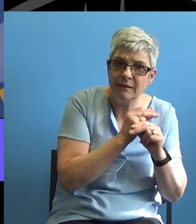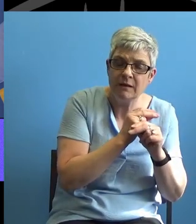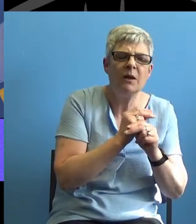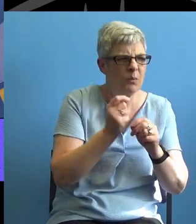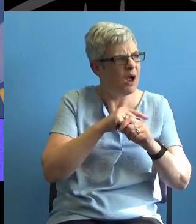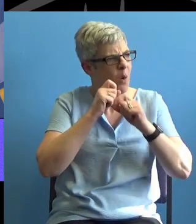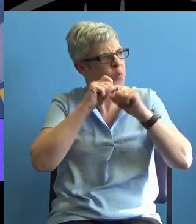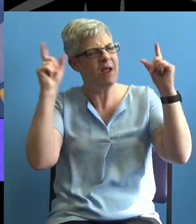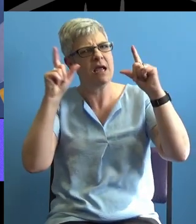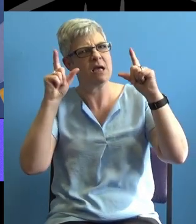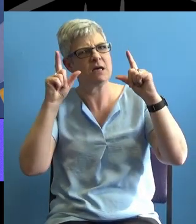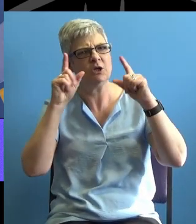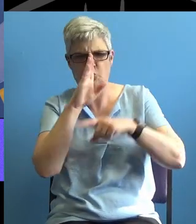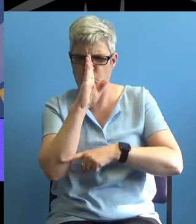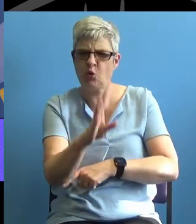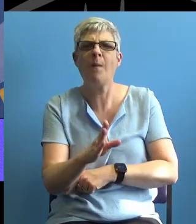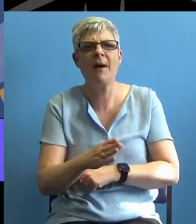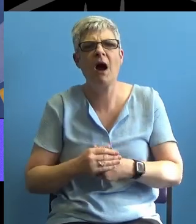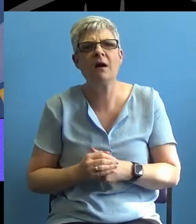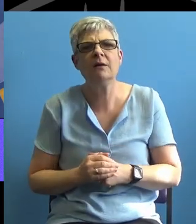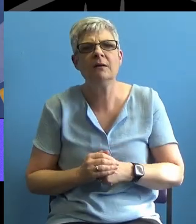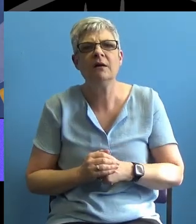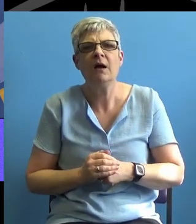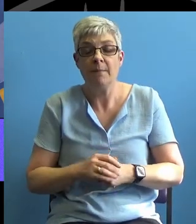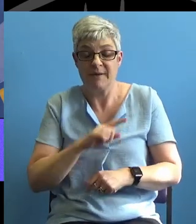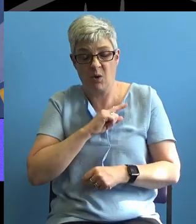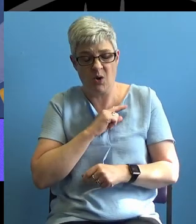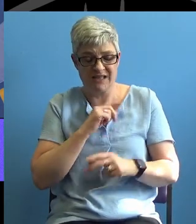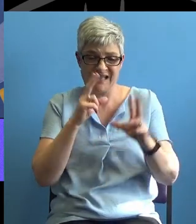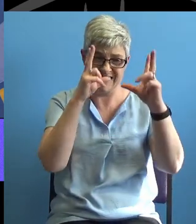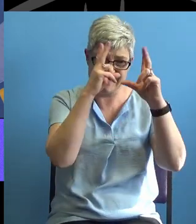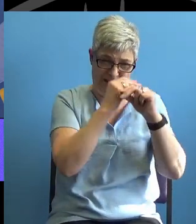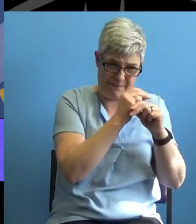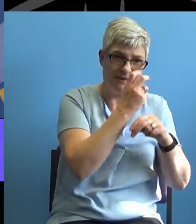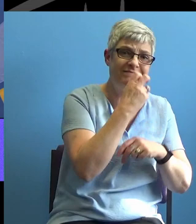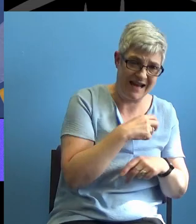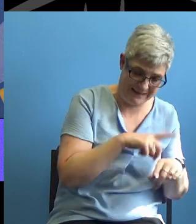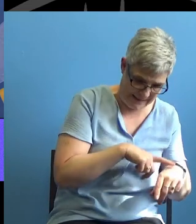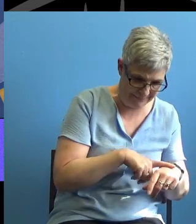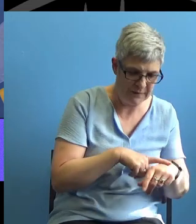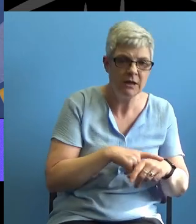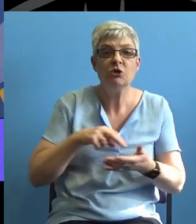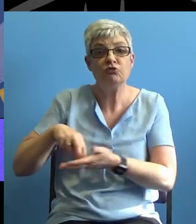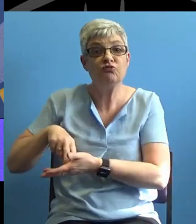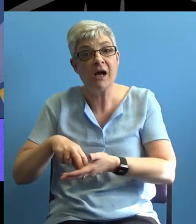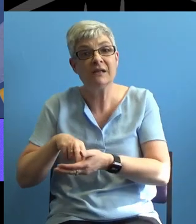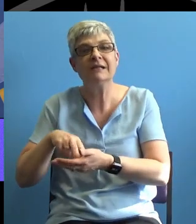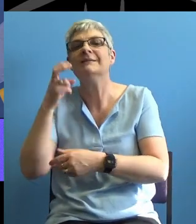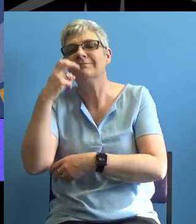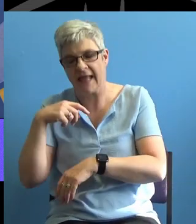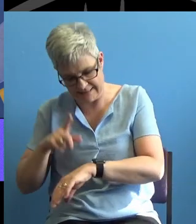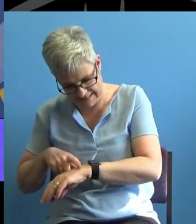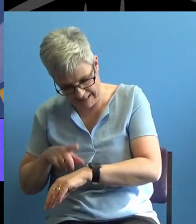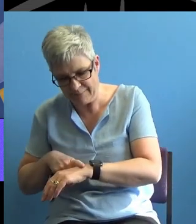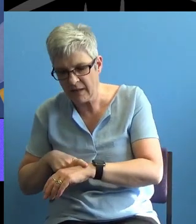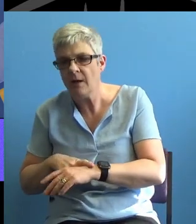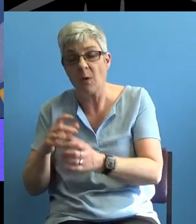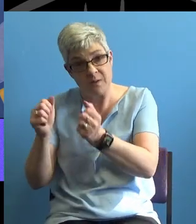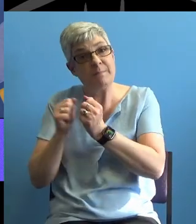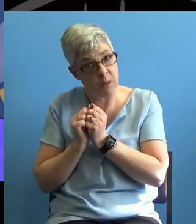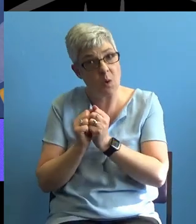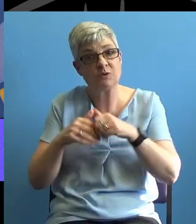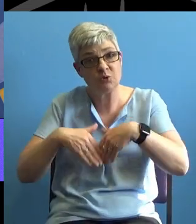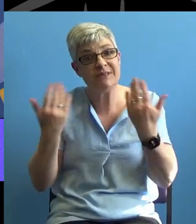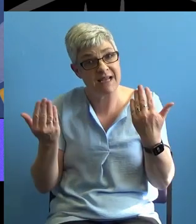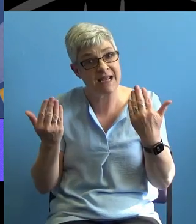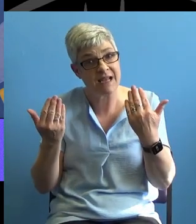be awake and sober. For those who sleep, sleep at night, and those who get drunk at night. But since we belong to